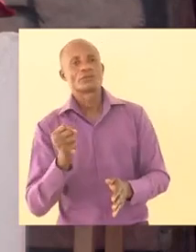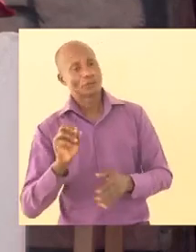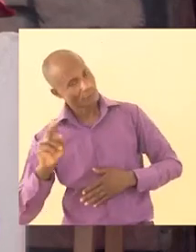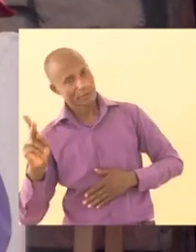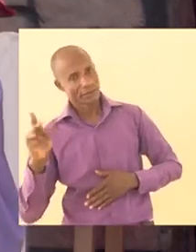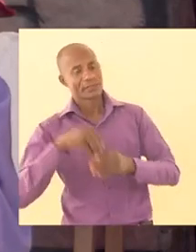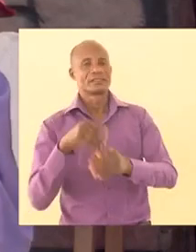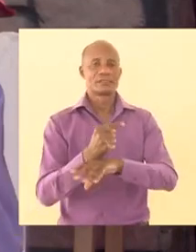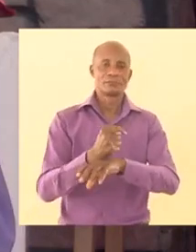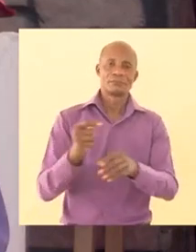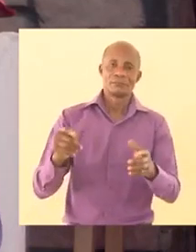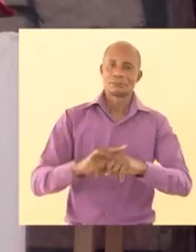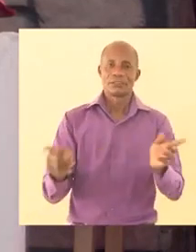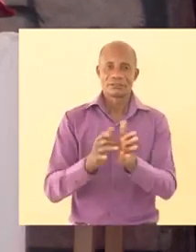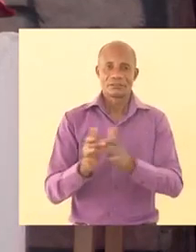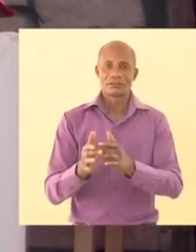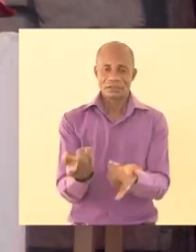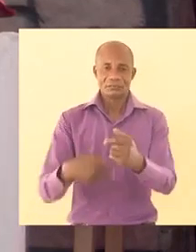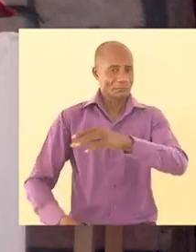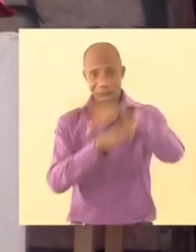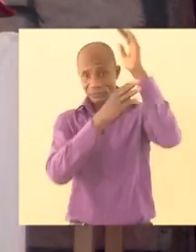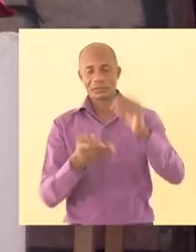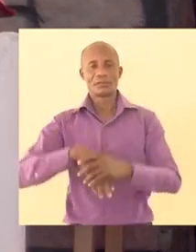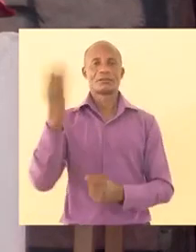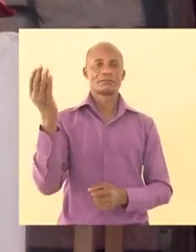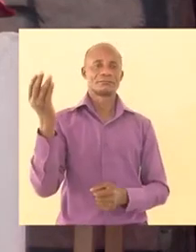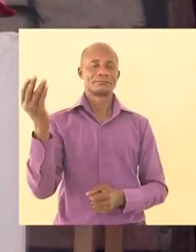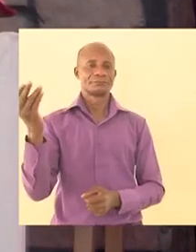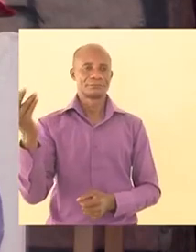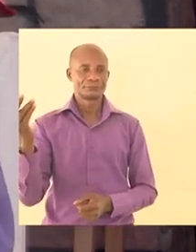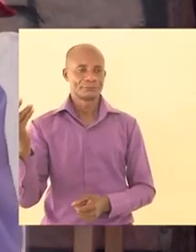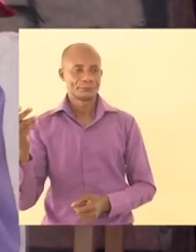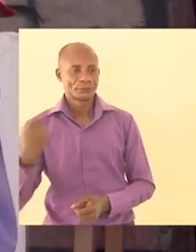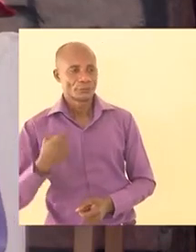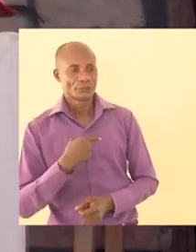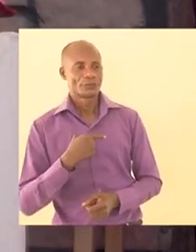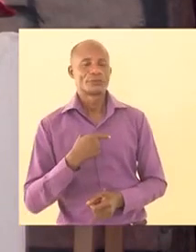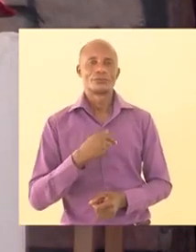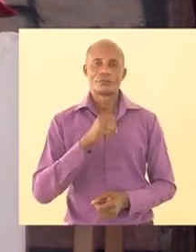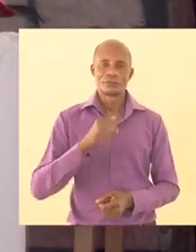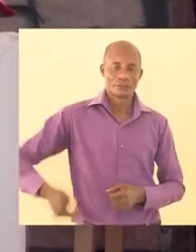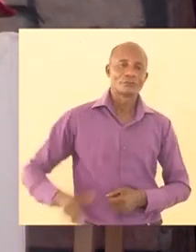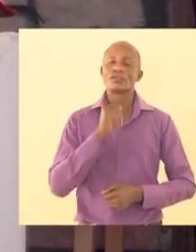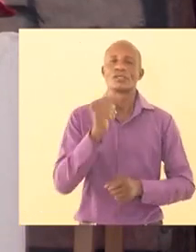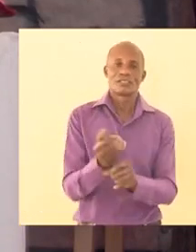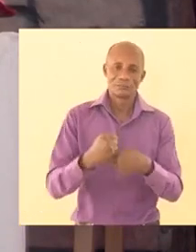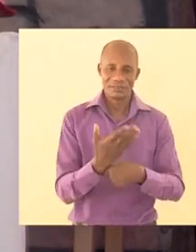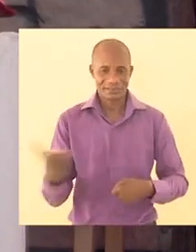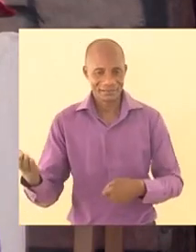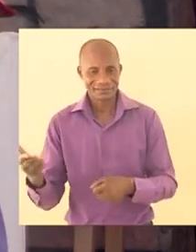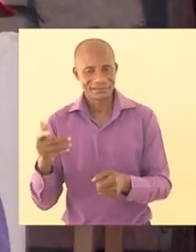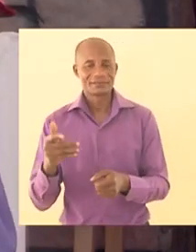the temple, but Jesus Christ came and chased them out. God forbid that we should make many things legal in our day, and when Jesus